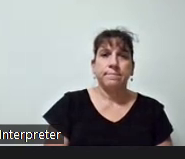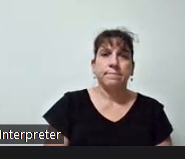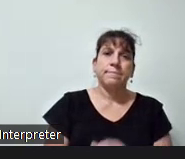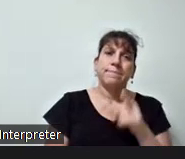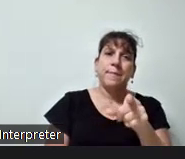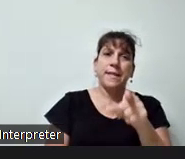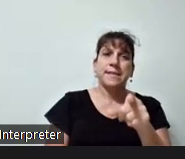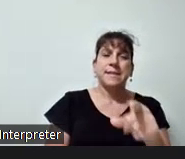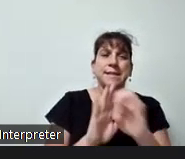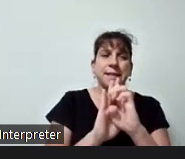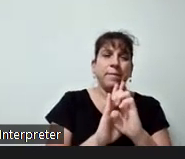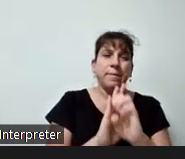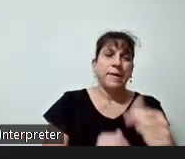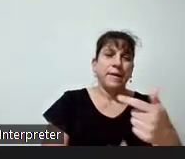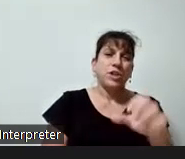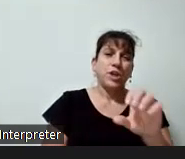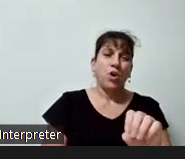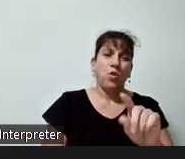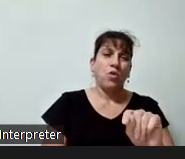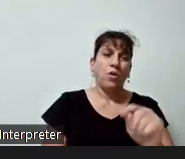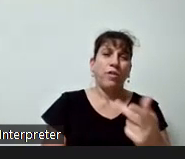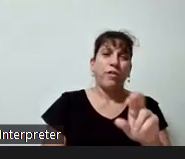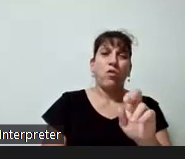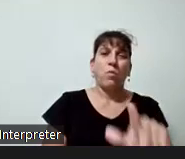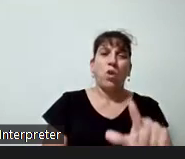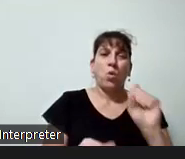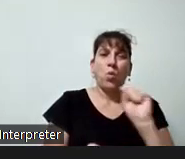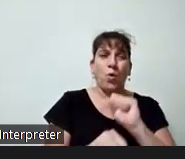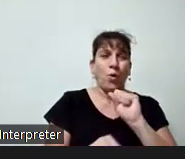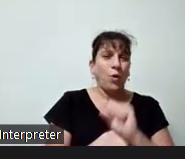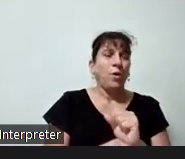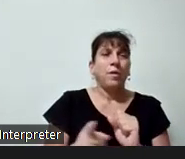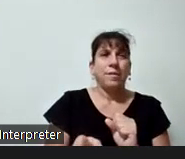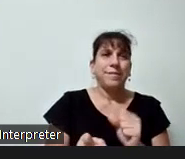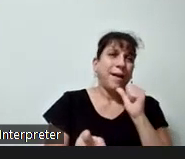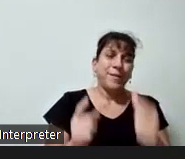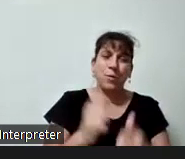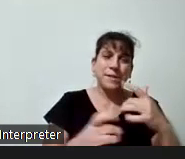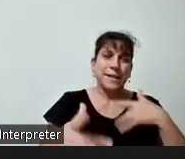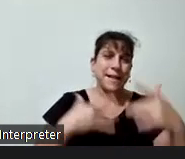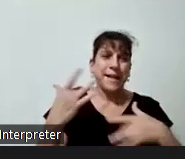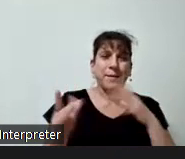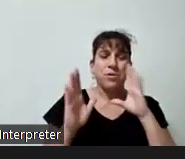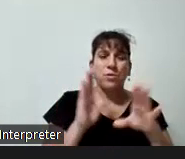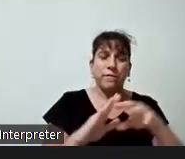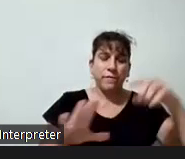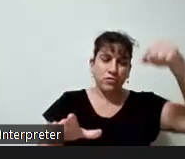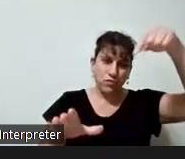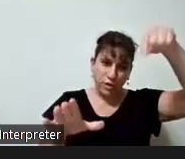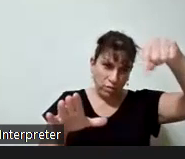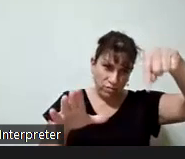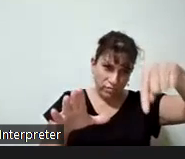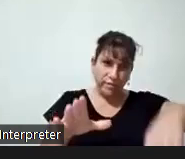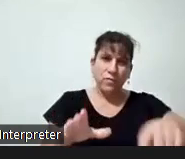So this is an example of geothermal work. It's not the most exciting pictures, but you more or less have a boring drilled 400 feet into the